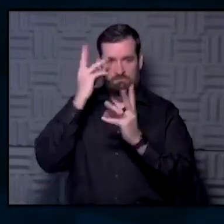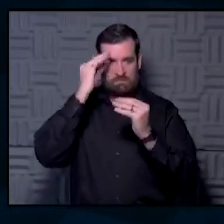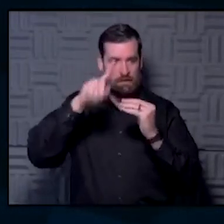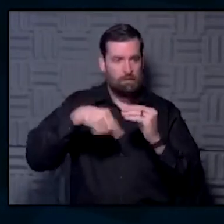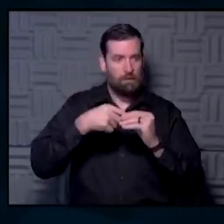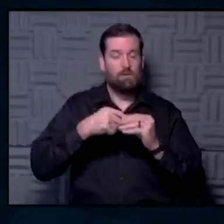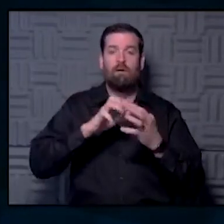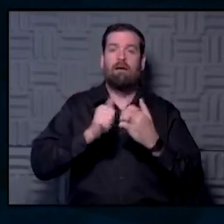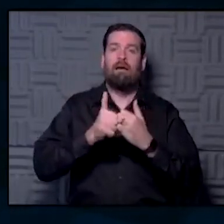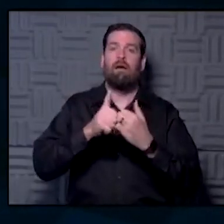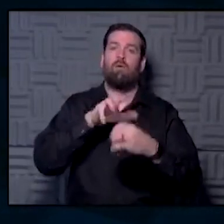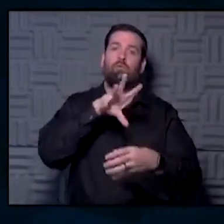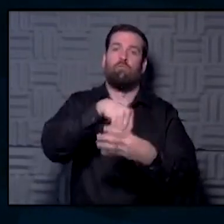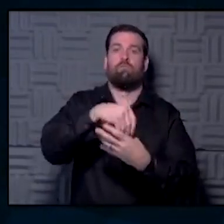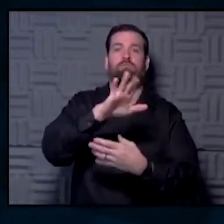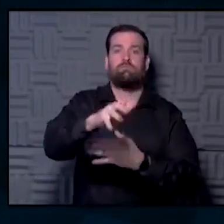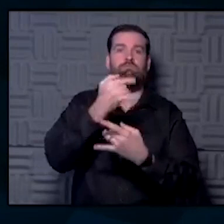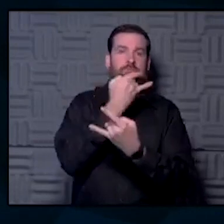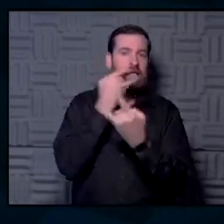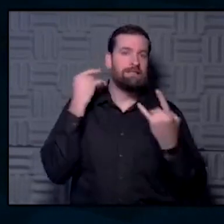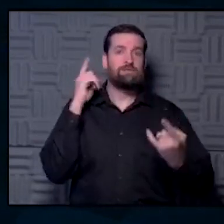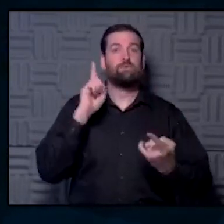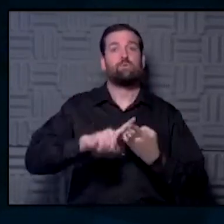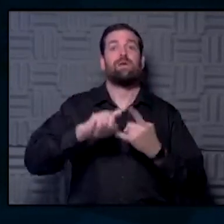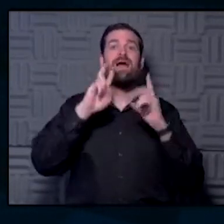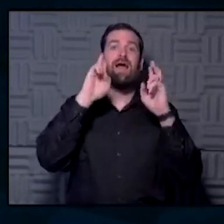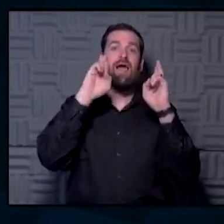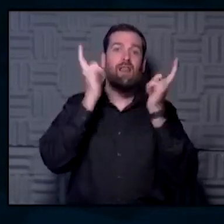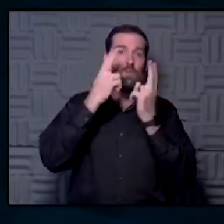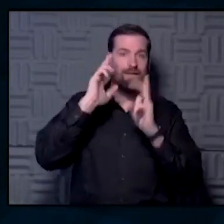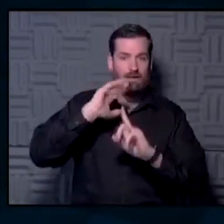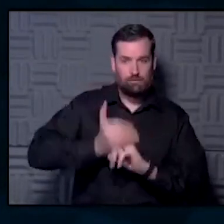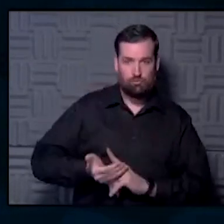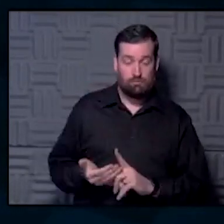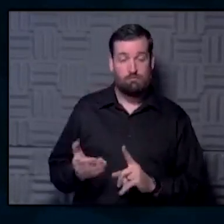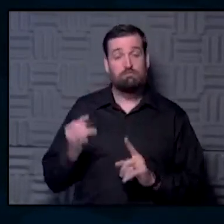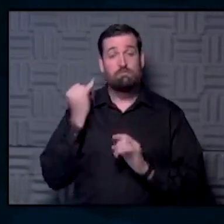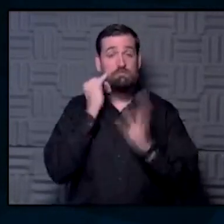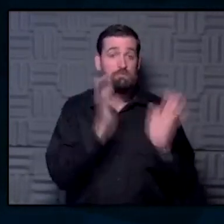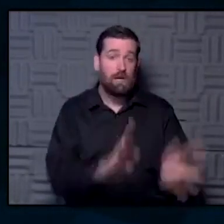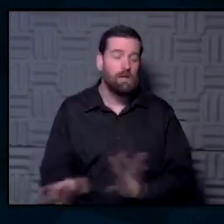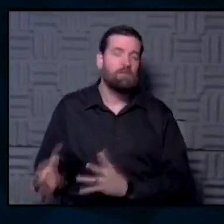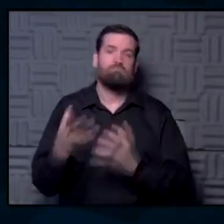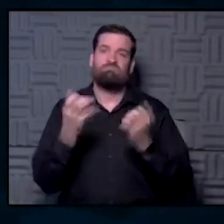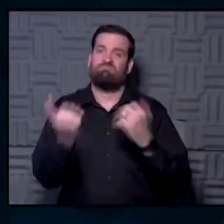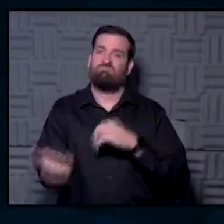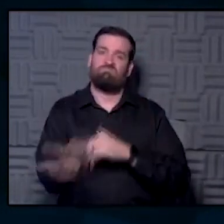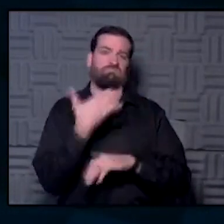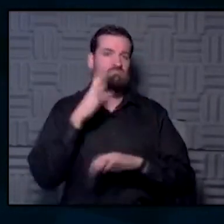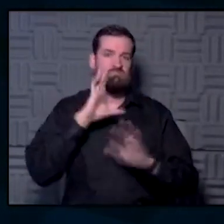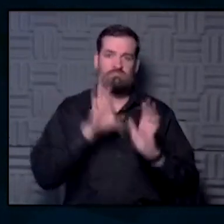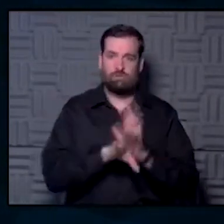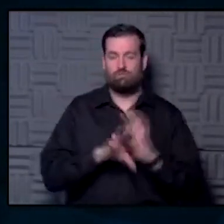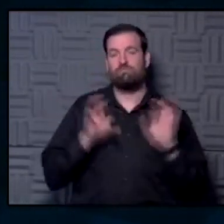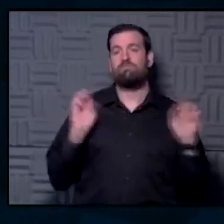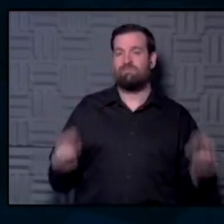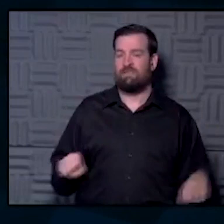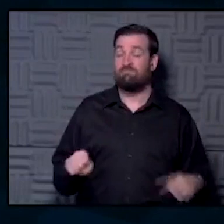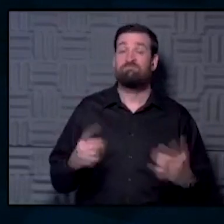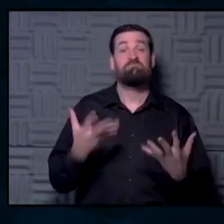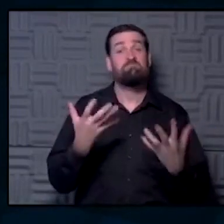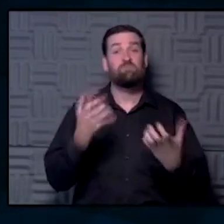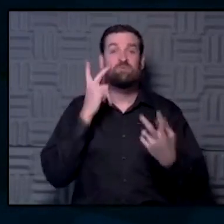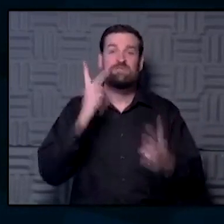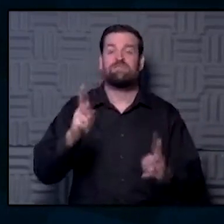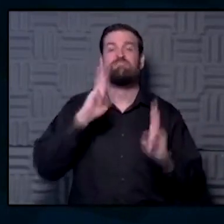could incorporate a mask into your Halloween costume. If you intend to do that, we'd love to see you have a picture, and you can send that to us because we'd love to see